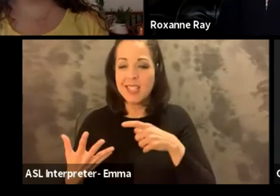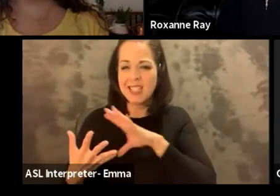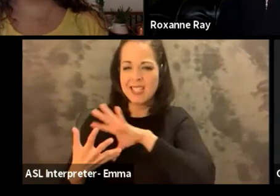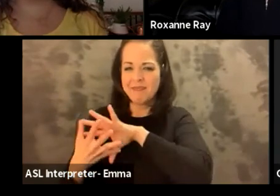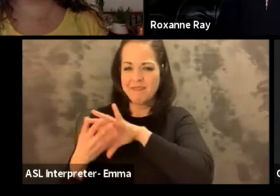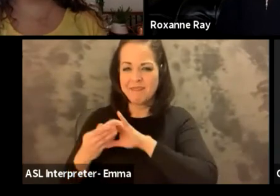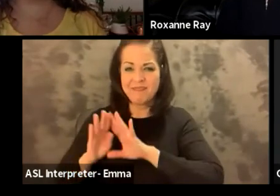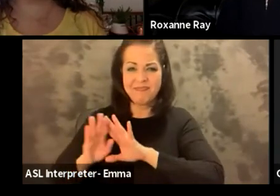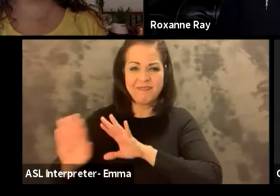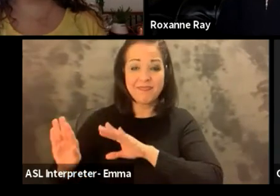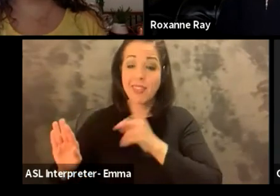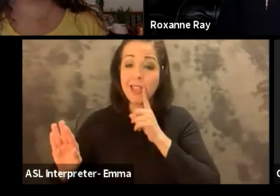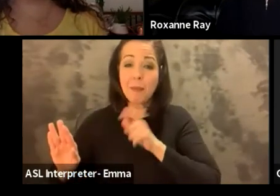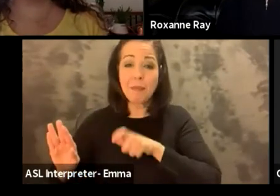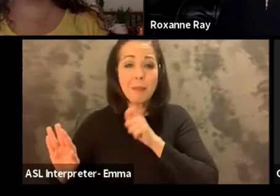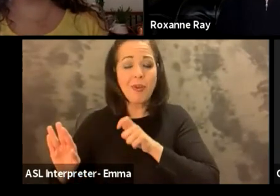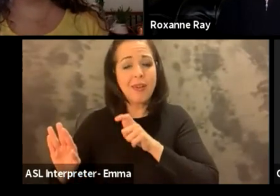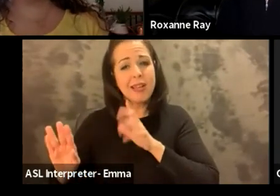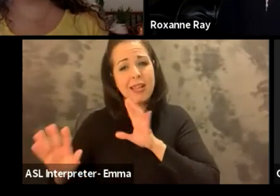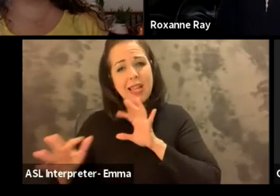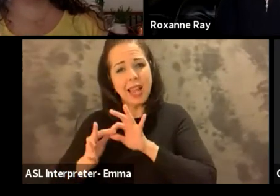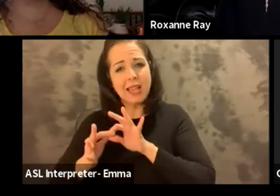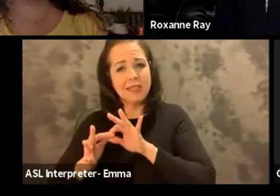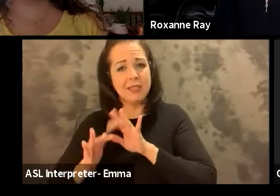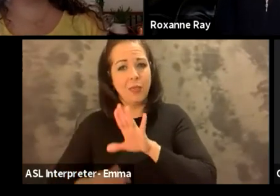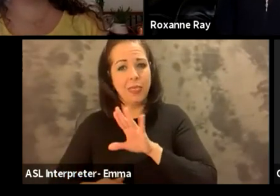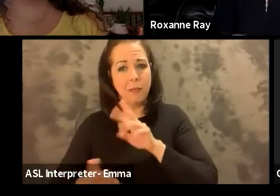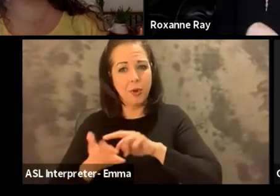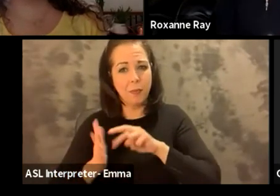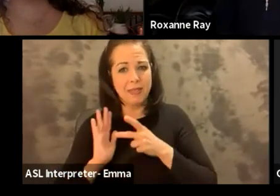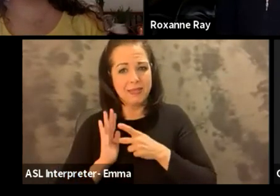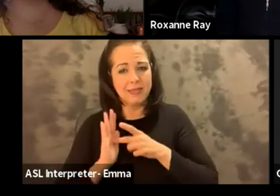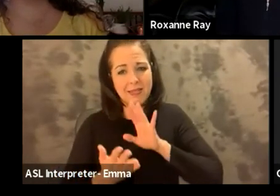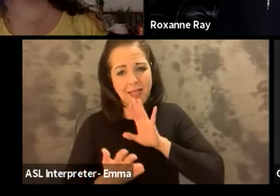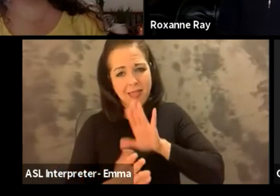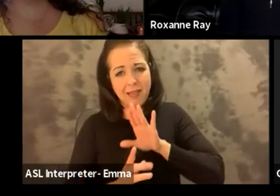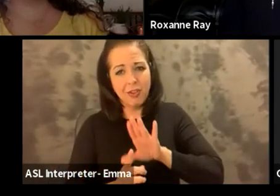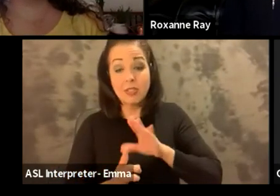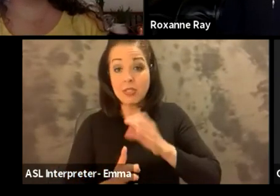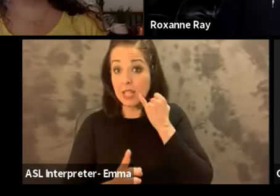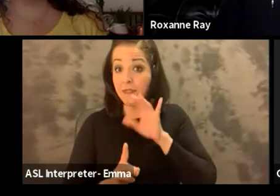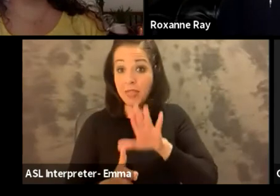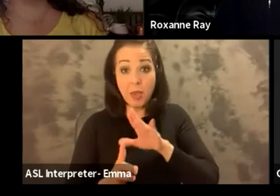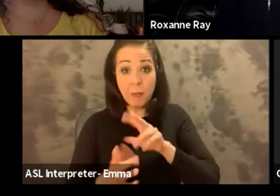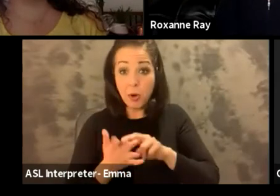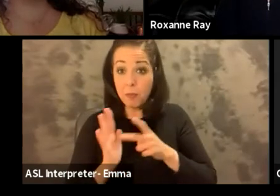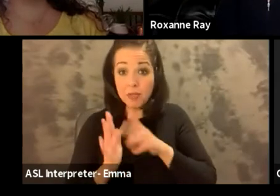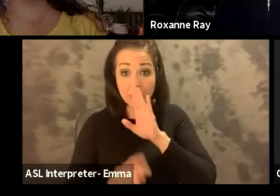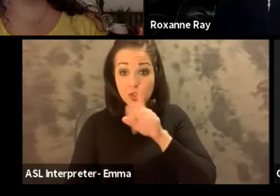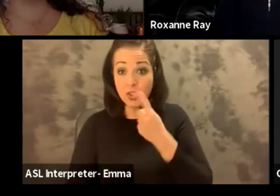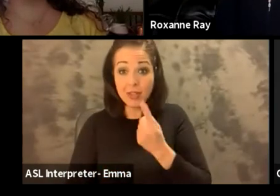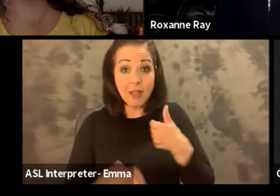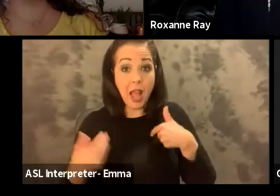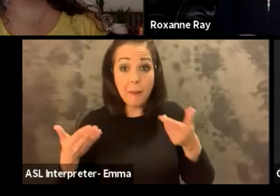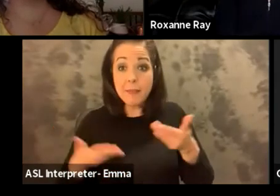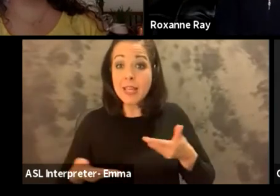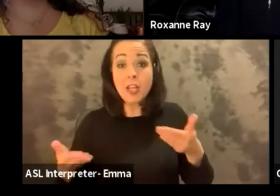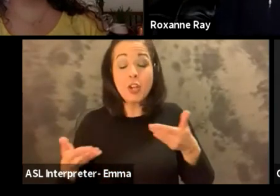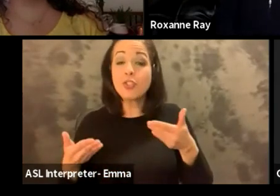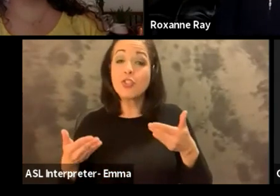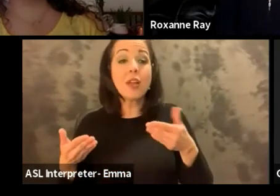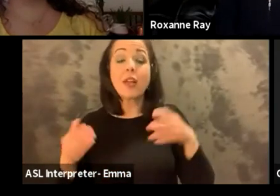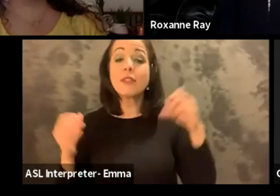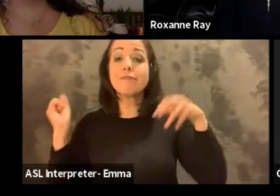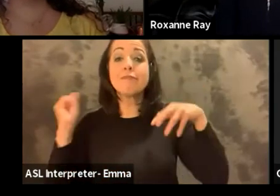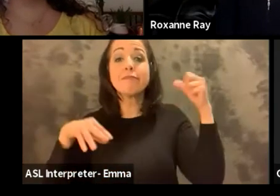helping people connect directly with their purpose. And if their purpose is solely like, I'm here to put together this art,